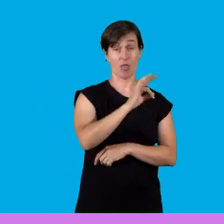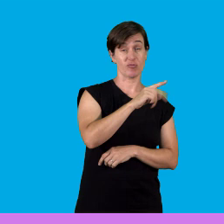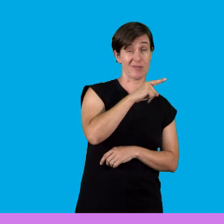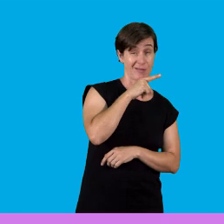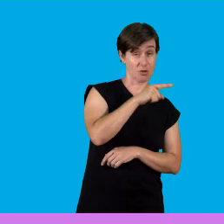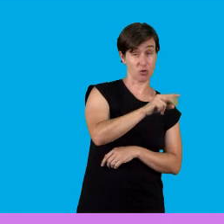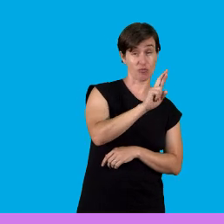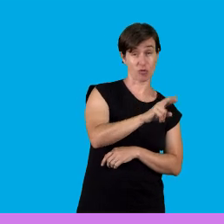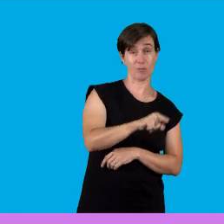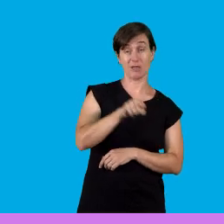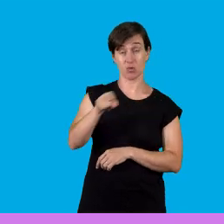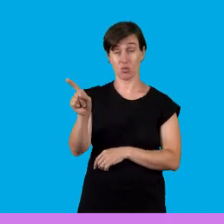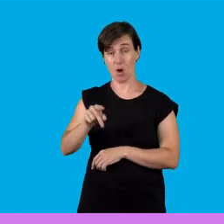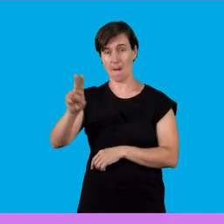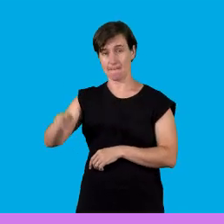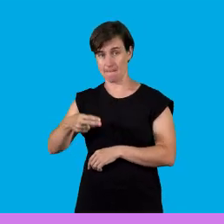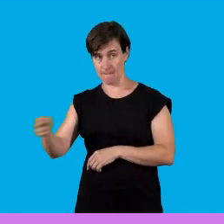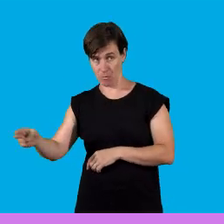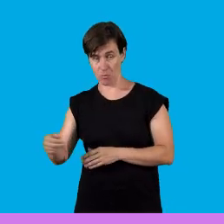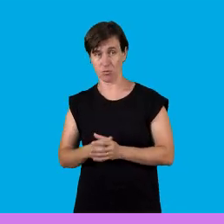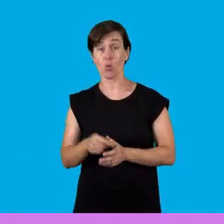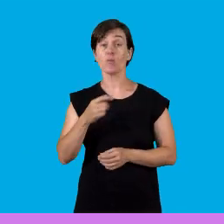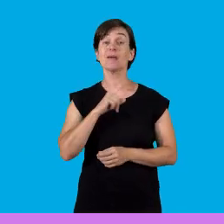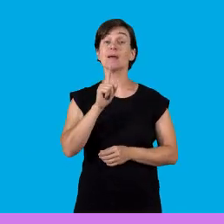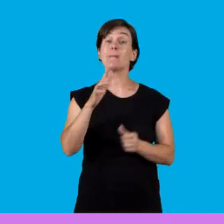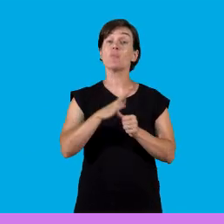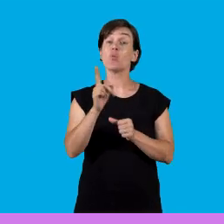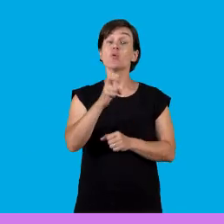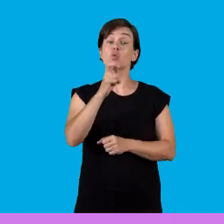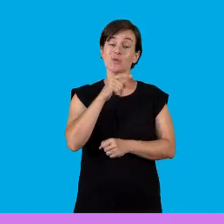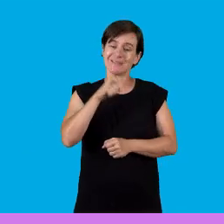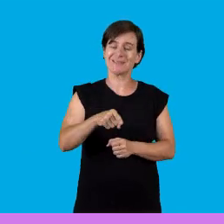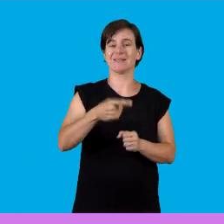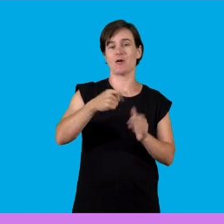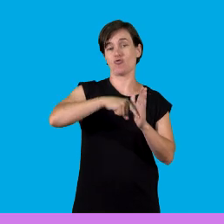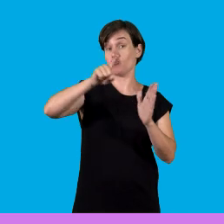3,000 rupees to pounds. So important, we must use the graph to convert